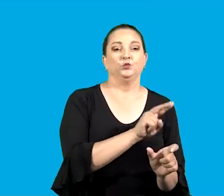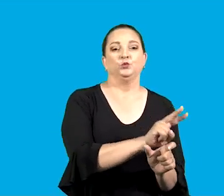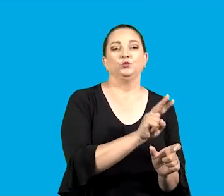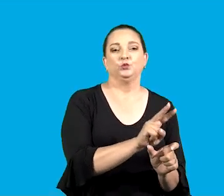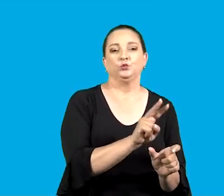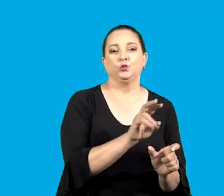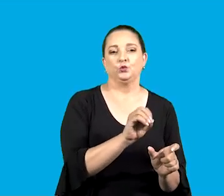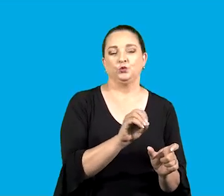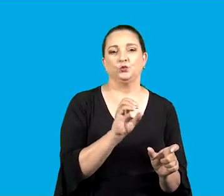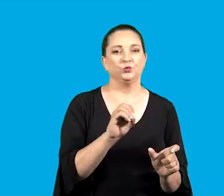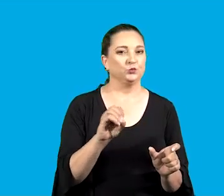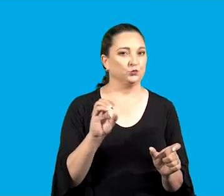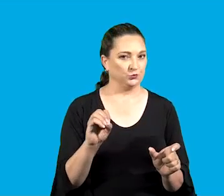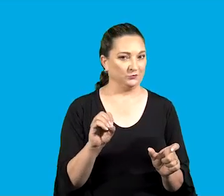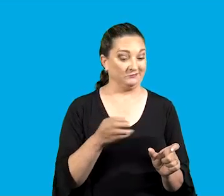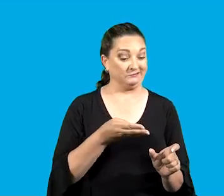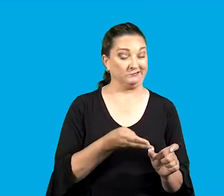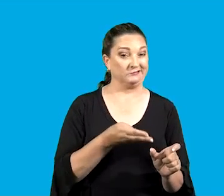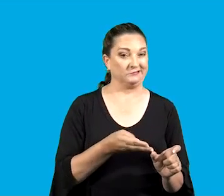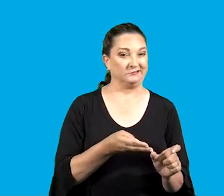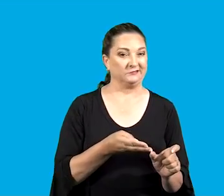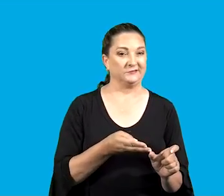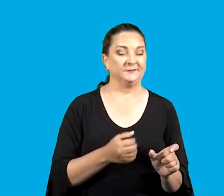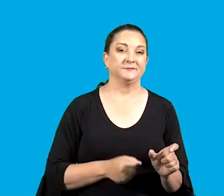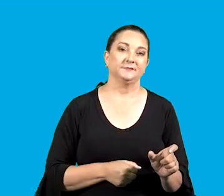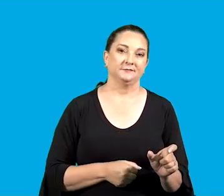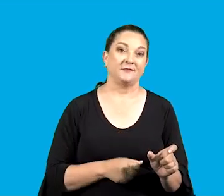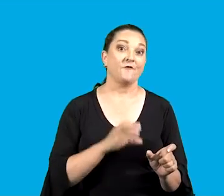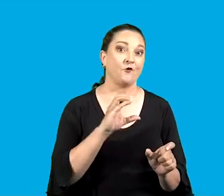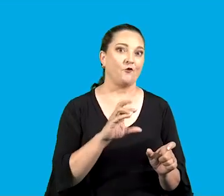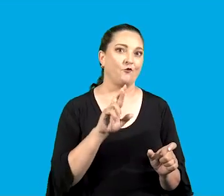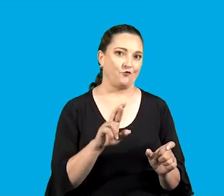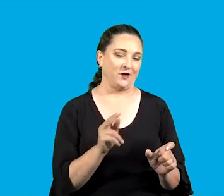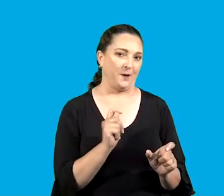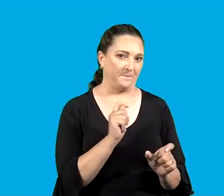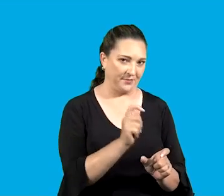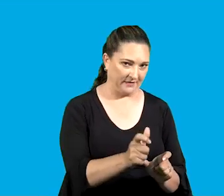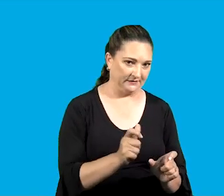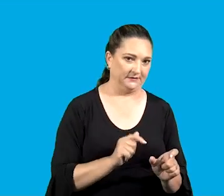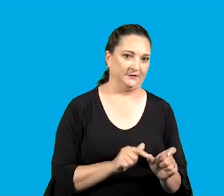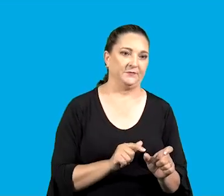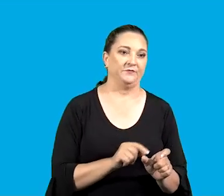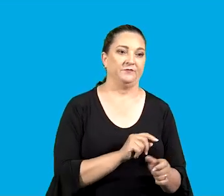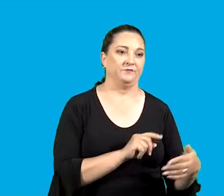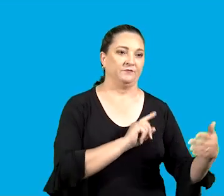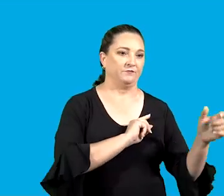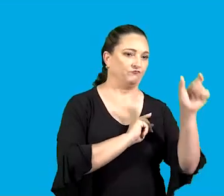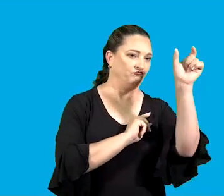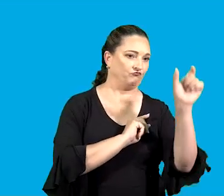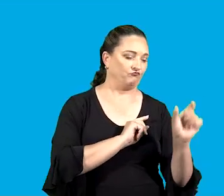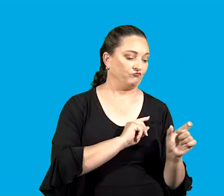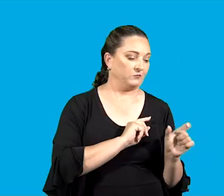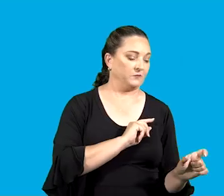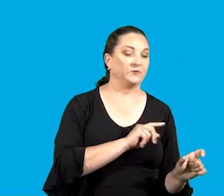220,000. That becomes my credit purchases. So I come here, that is